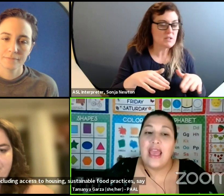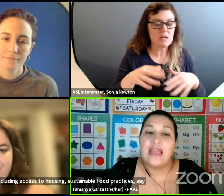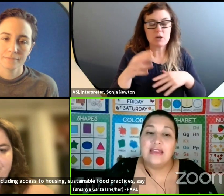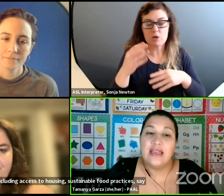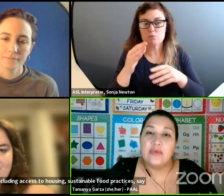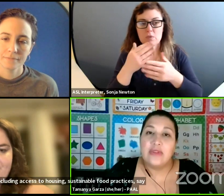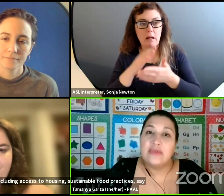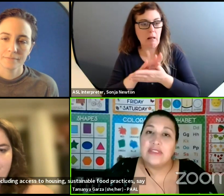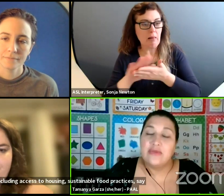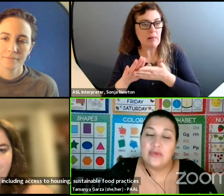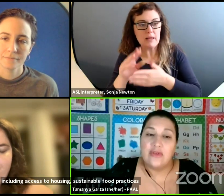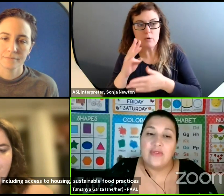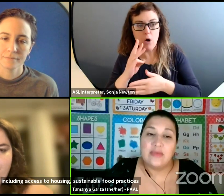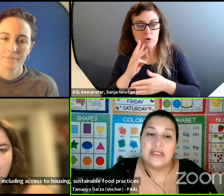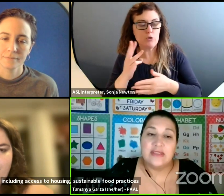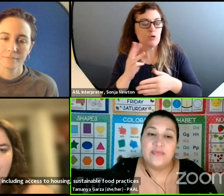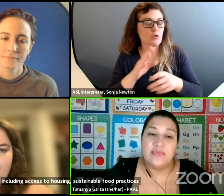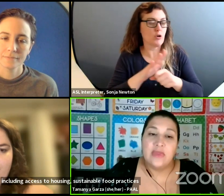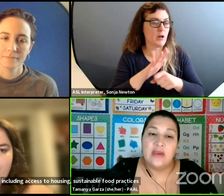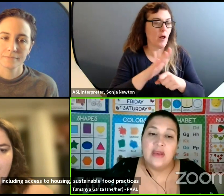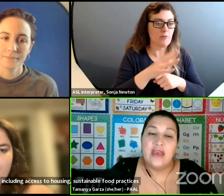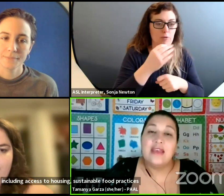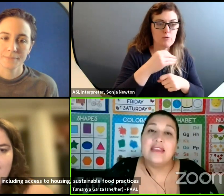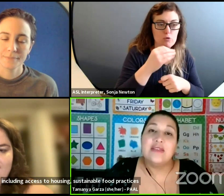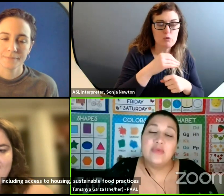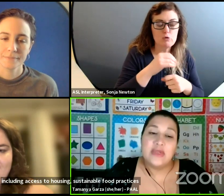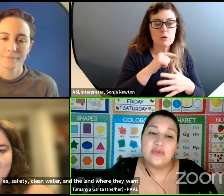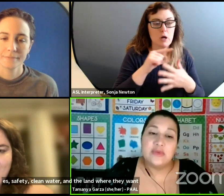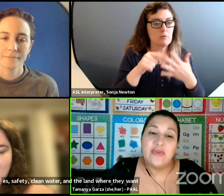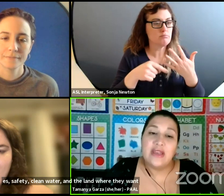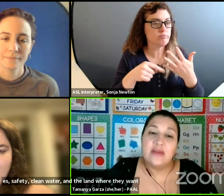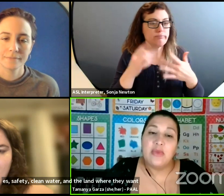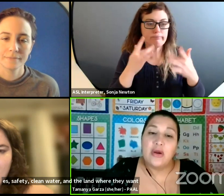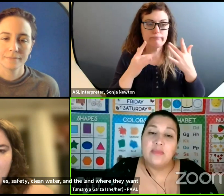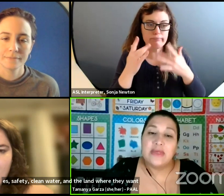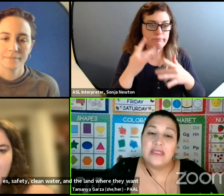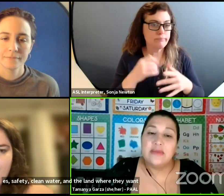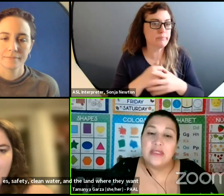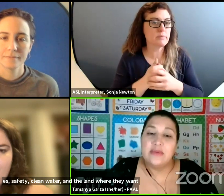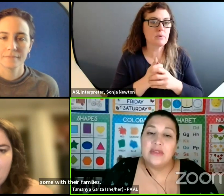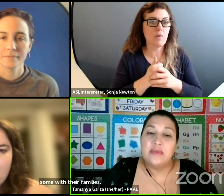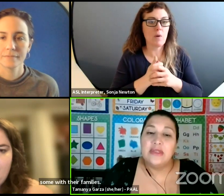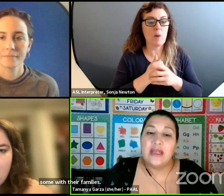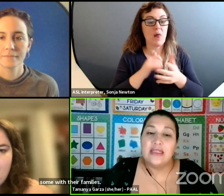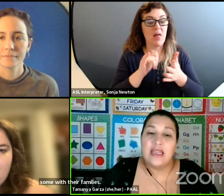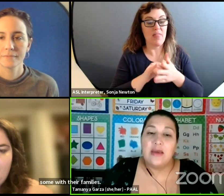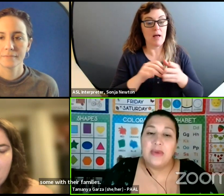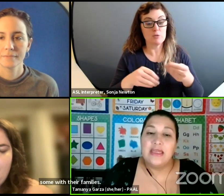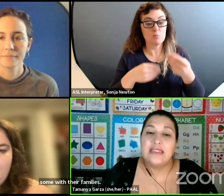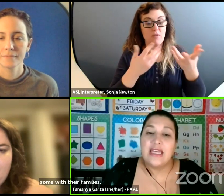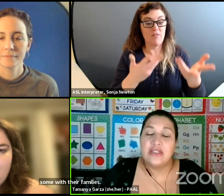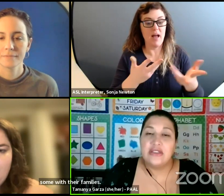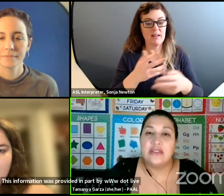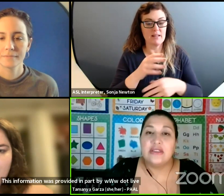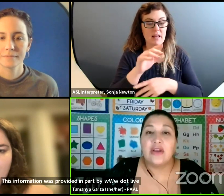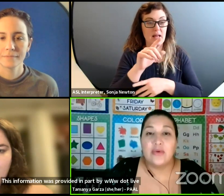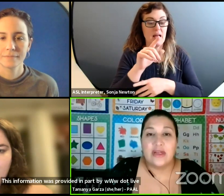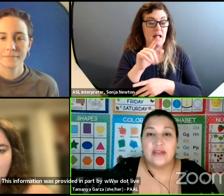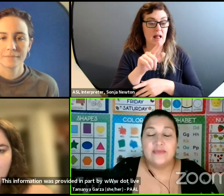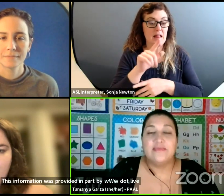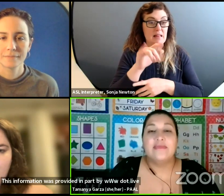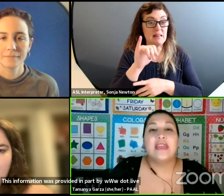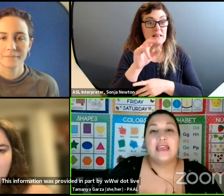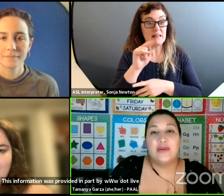water, and the land where they once lived with their families. This information was provided in part by www.lenape-nation